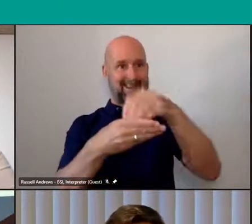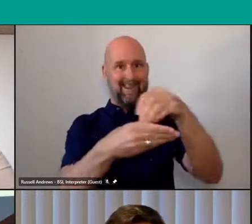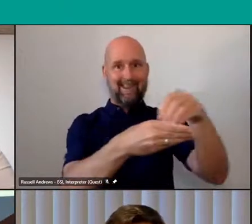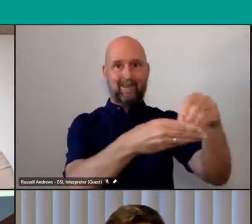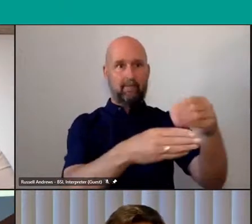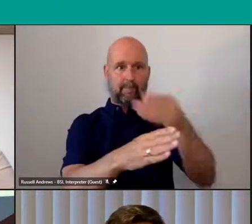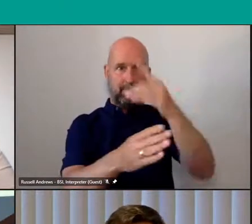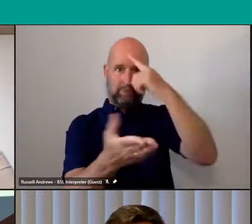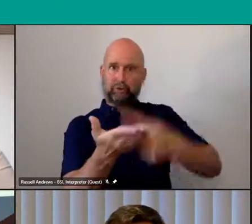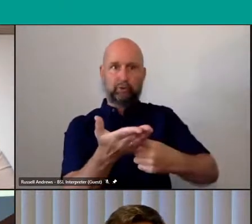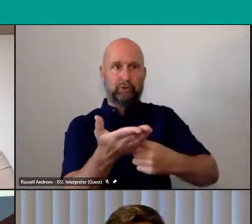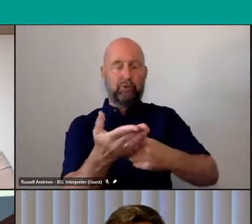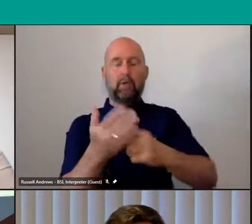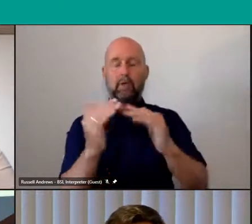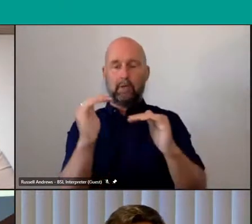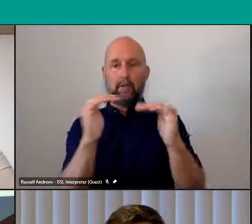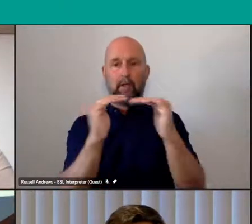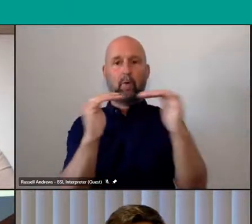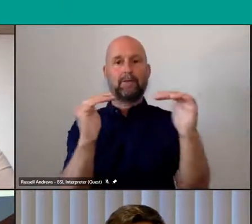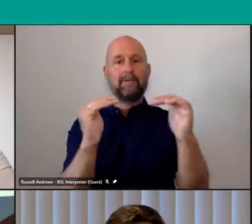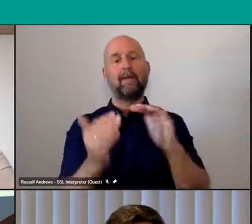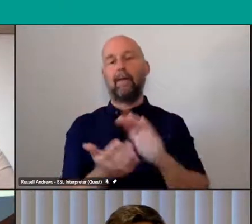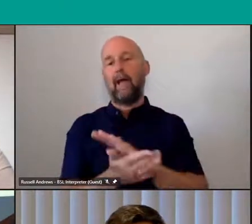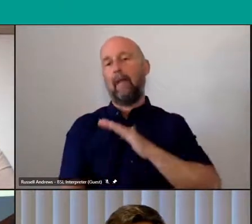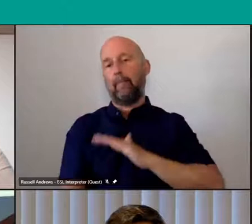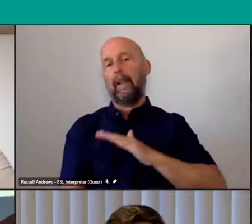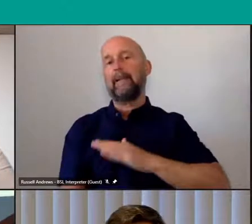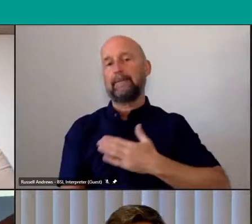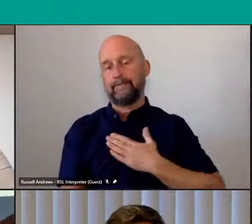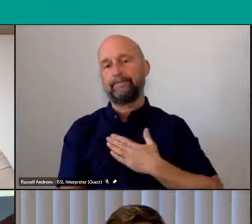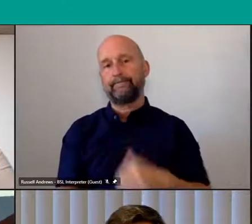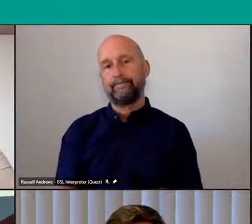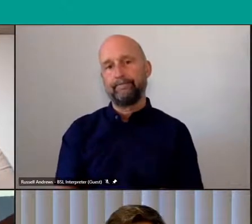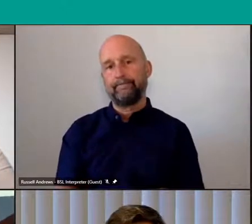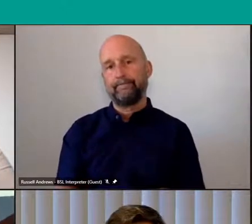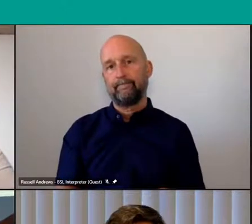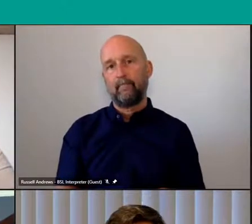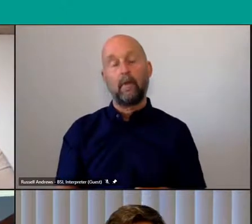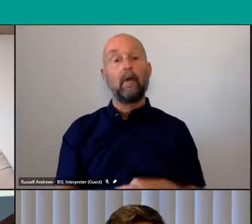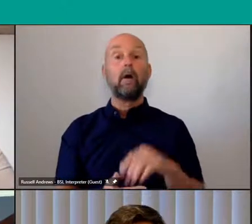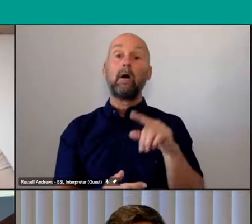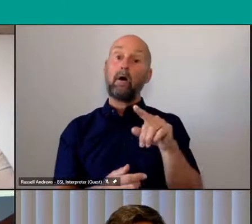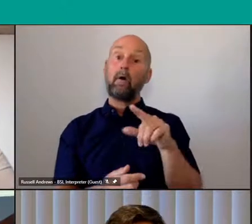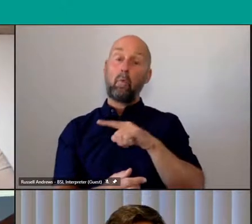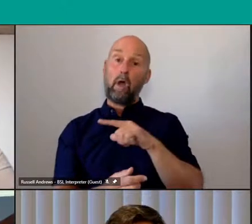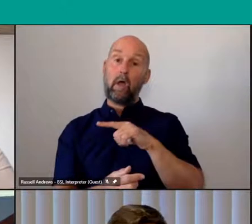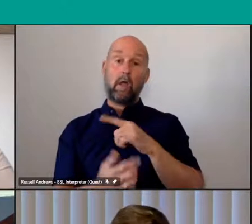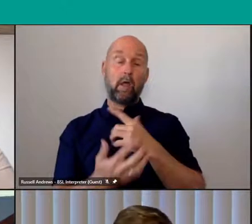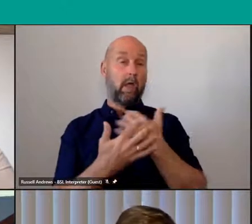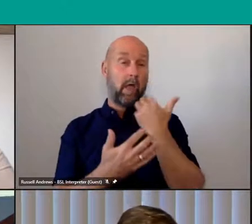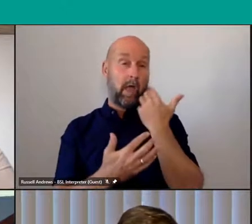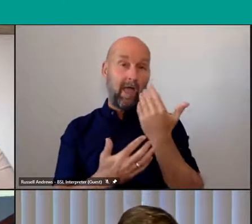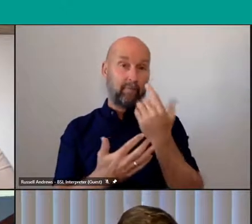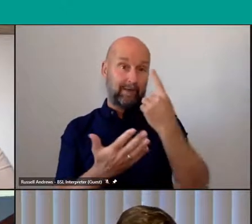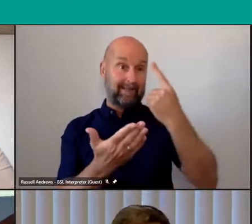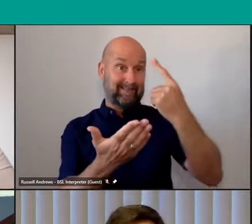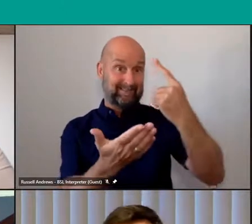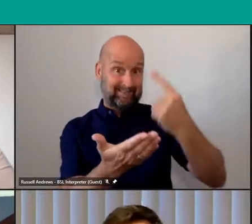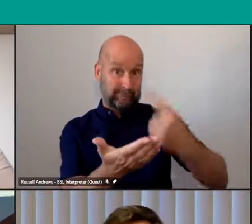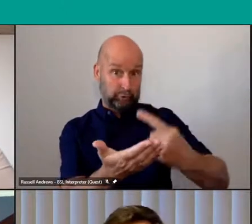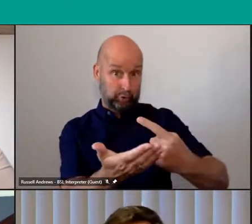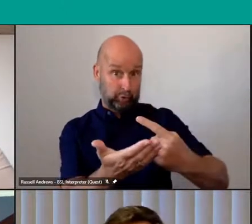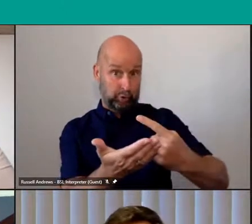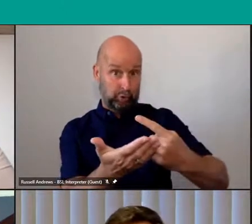already. And I'm really pleased about that. And, you know, we do ask every decision to